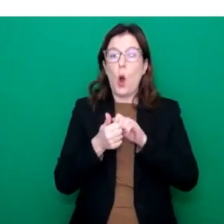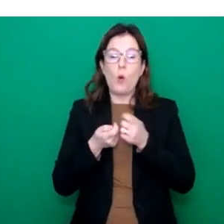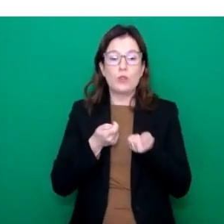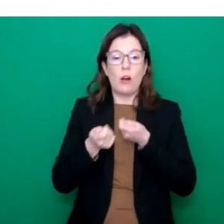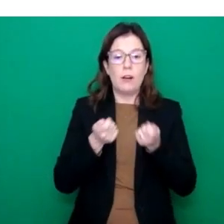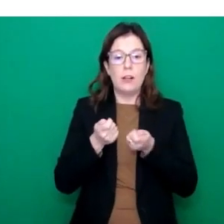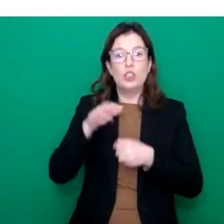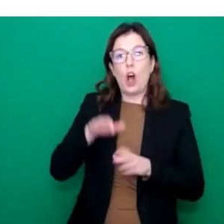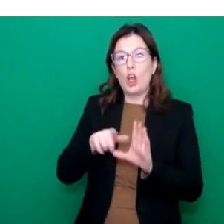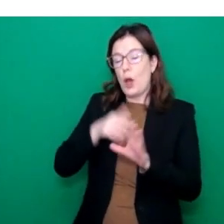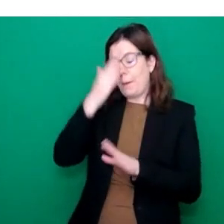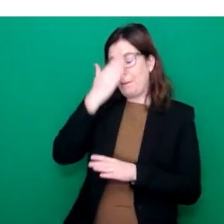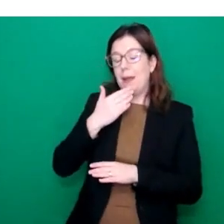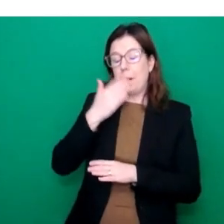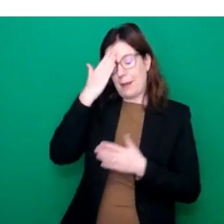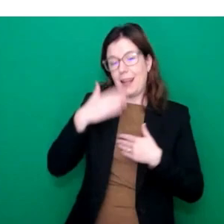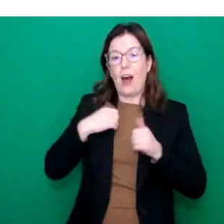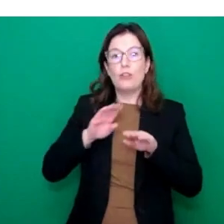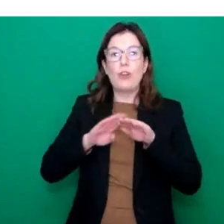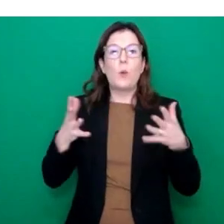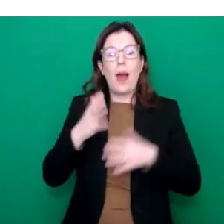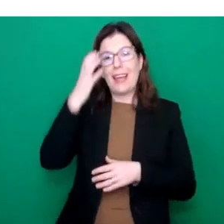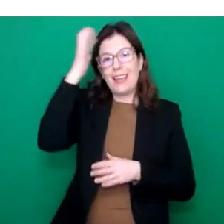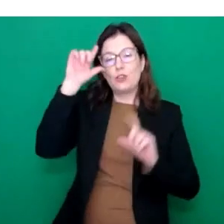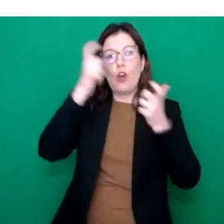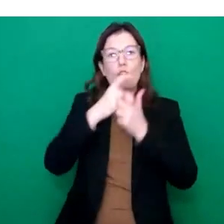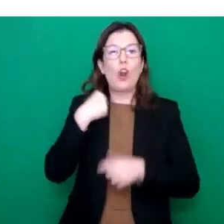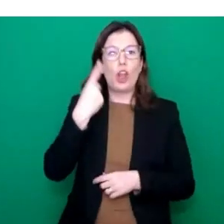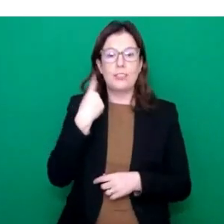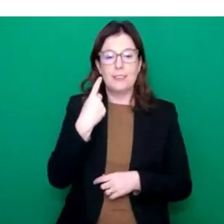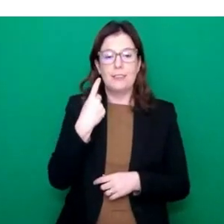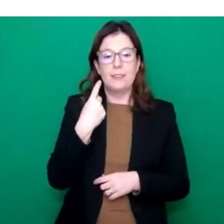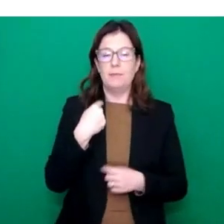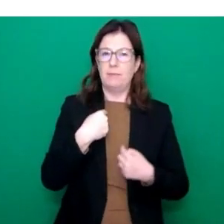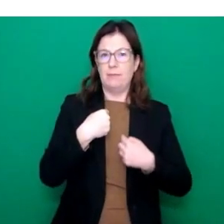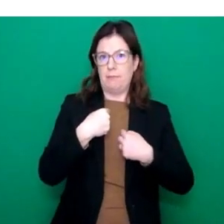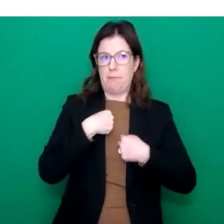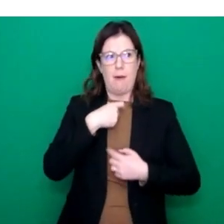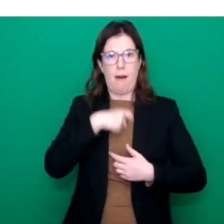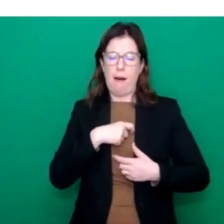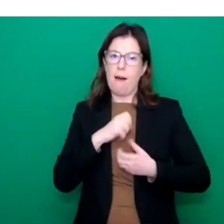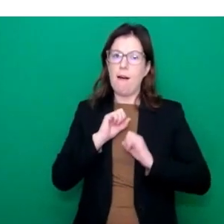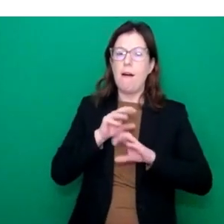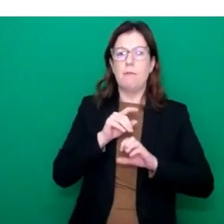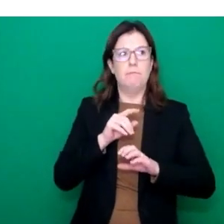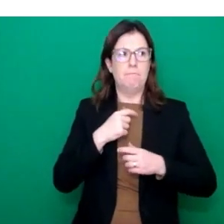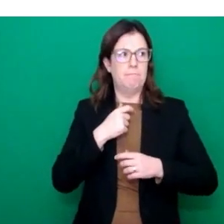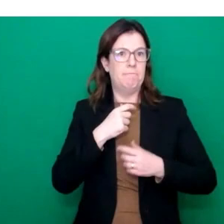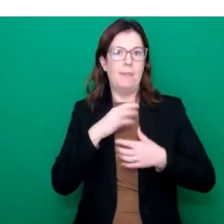Child and Young People's Mental Health Trainings at King's College London, so I'm here from the perspective of a mental health trainer.